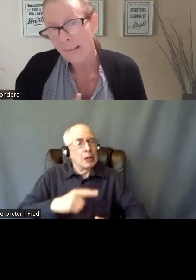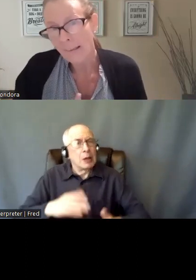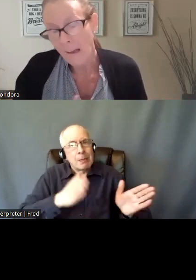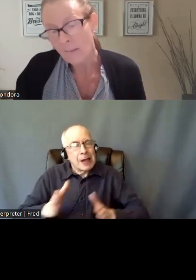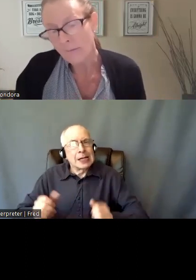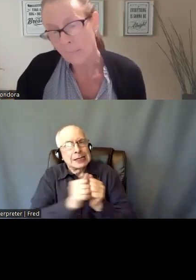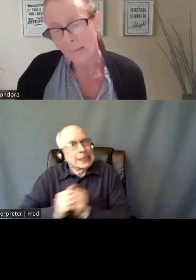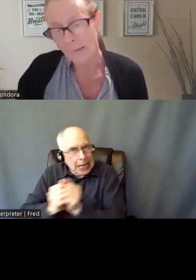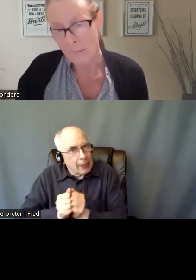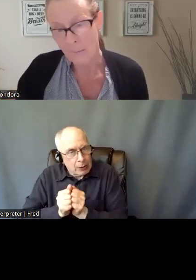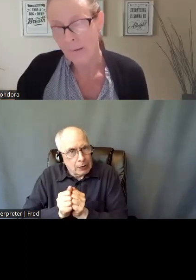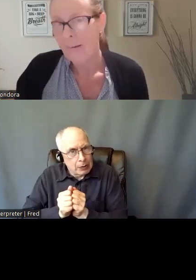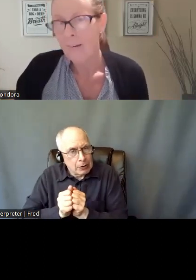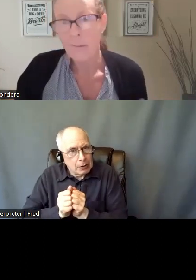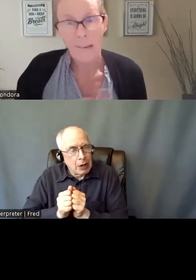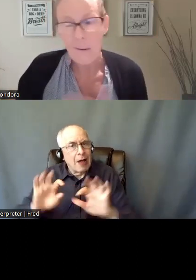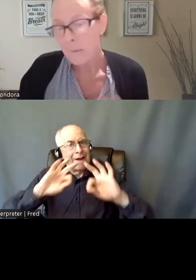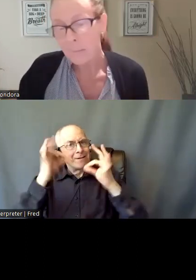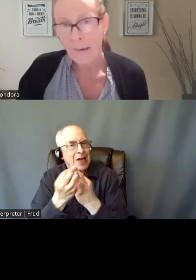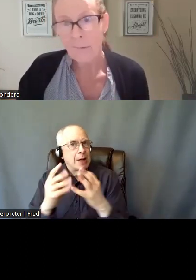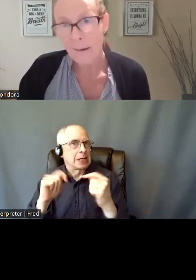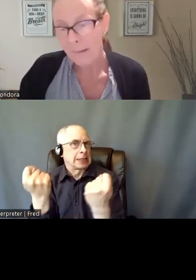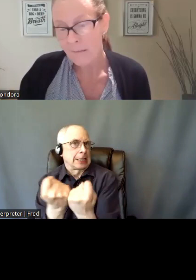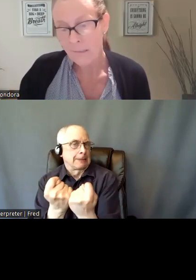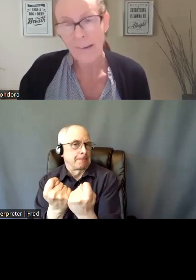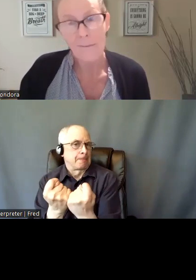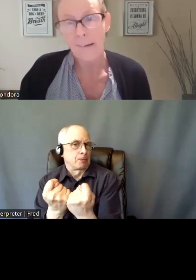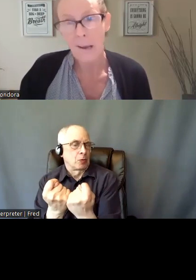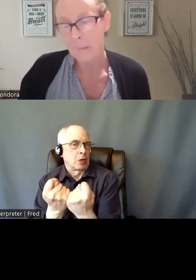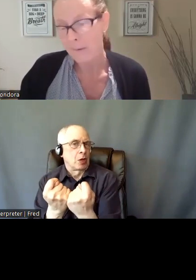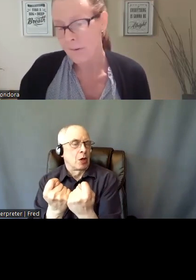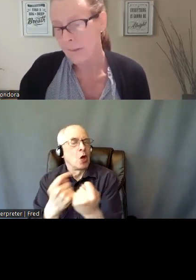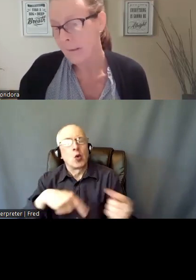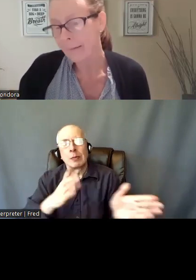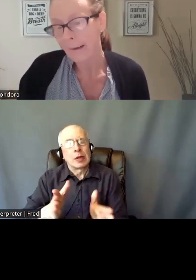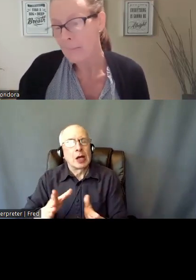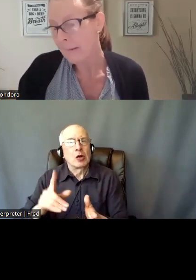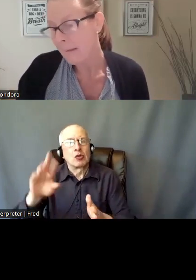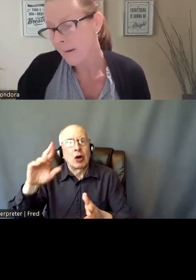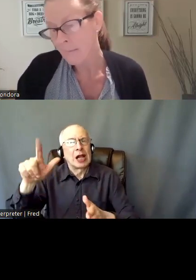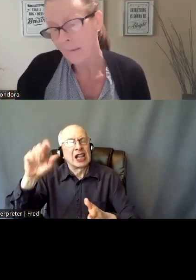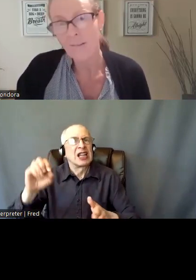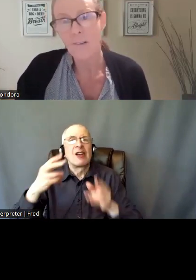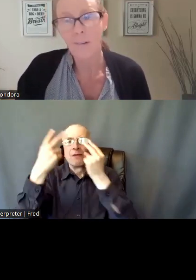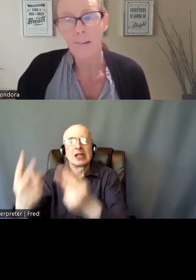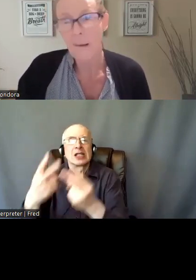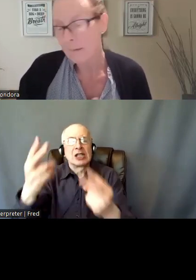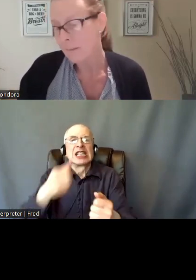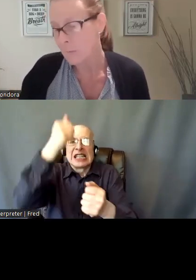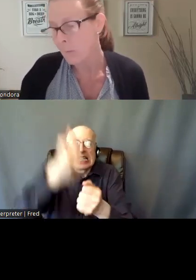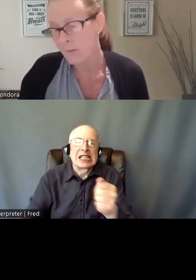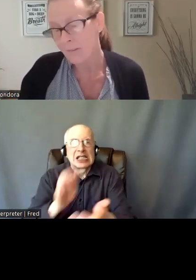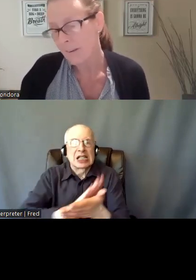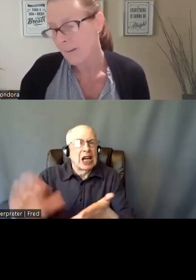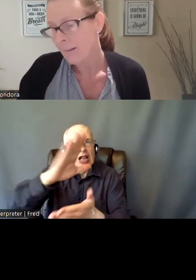with Riley as a family team. We came up with a plan where Riley visited every campus. She spent time in the environment. She learned about